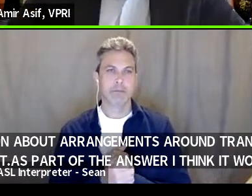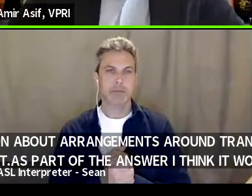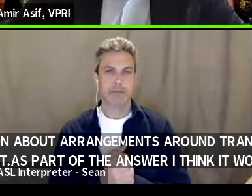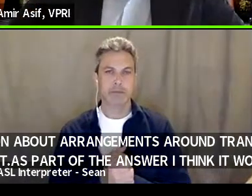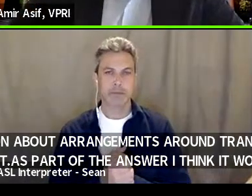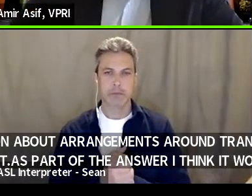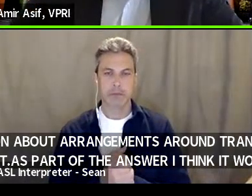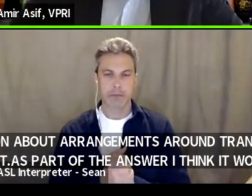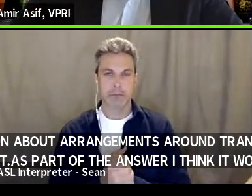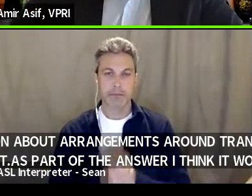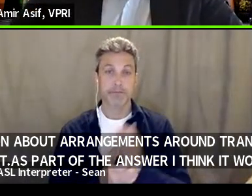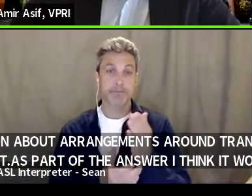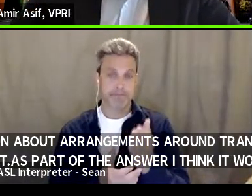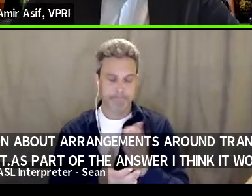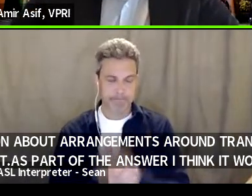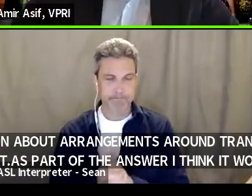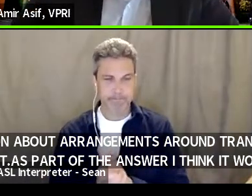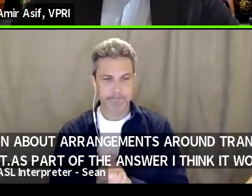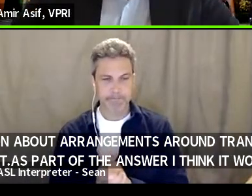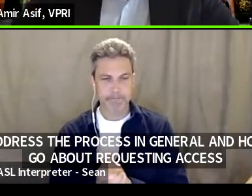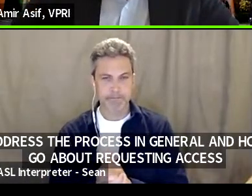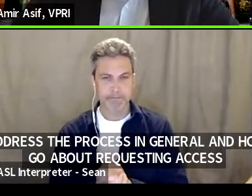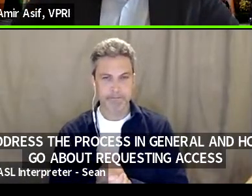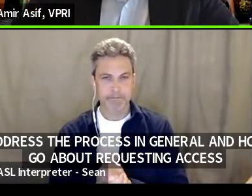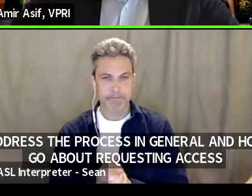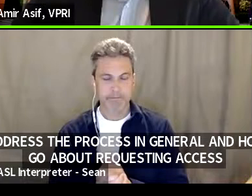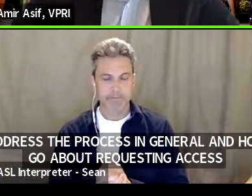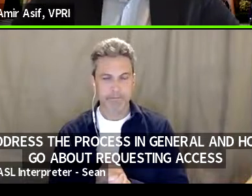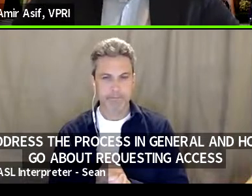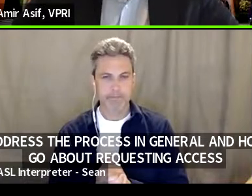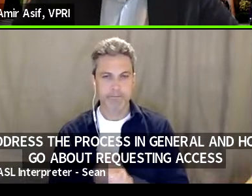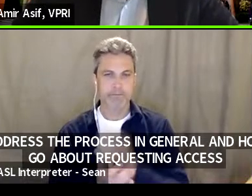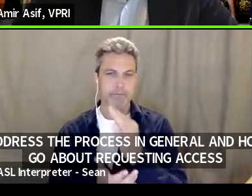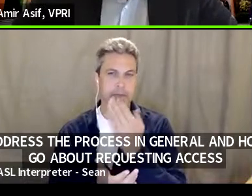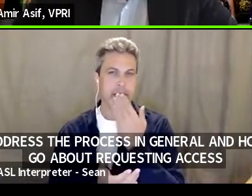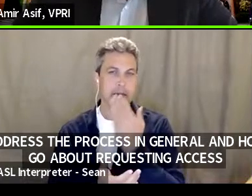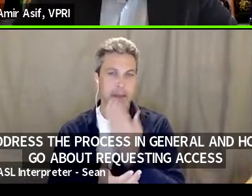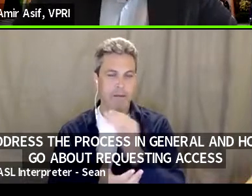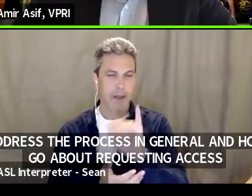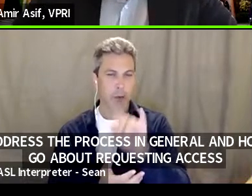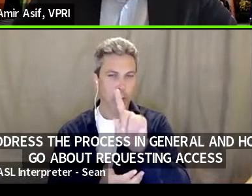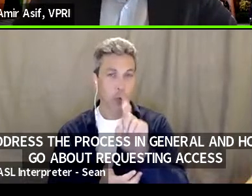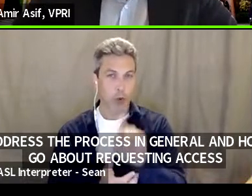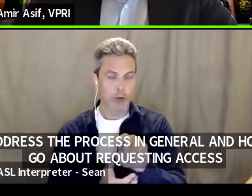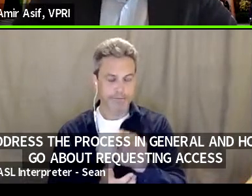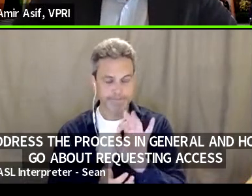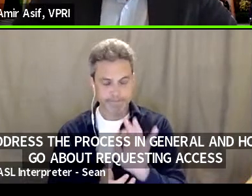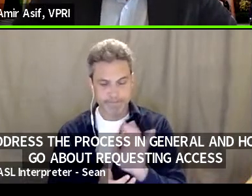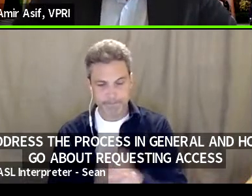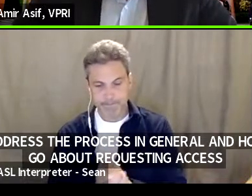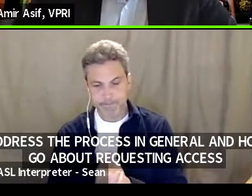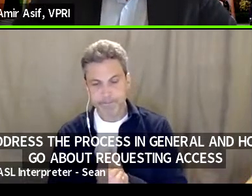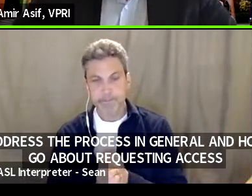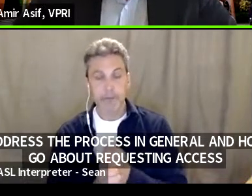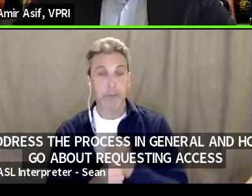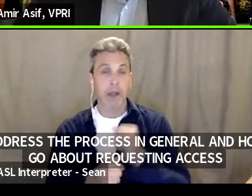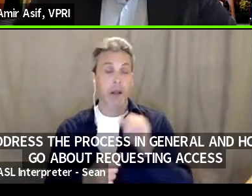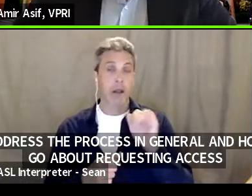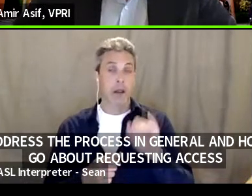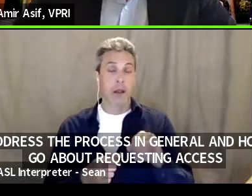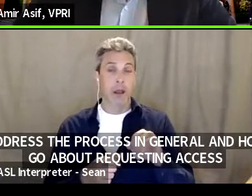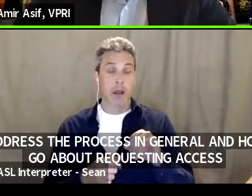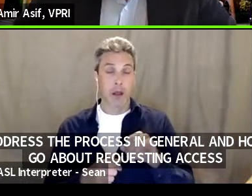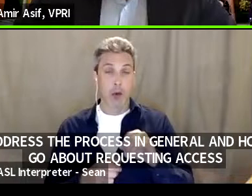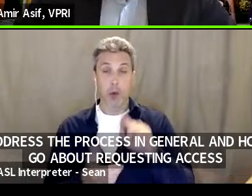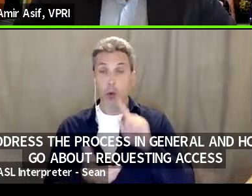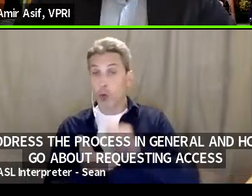Okay. Anita? Yeah, thank you, Rhonda. Thank you for that question. The on-campus research activities